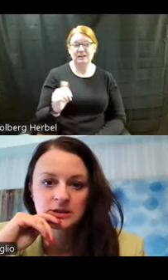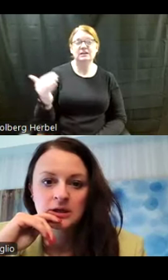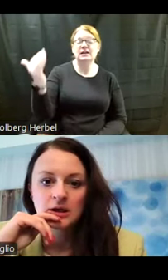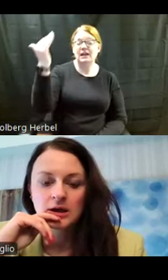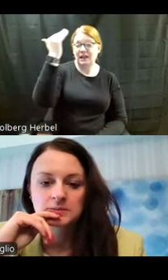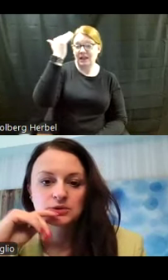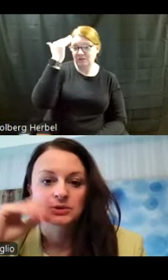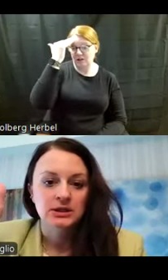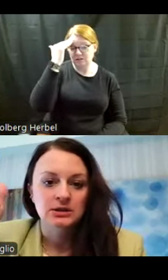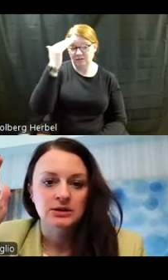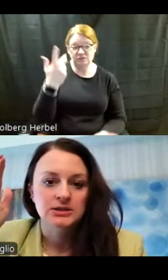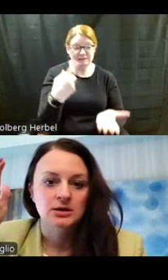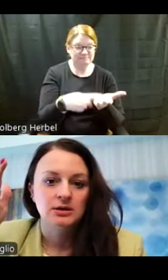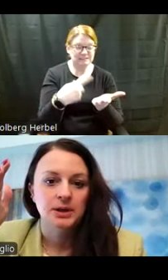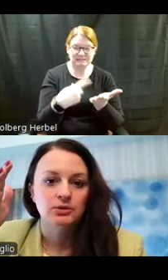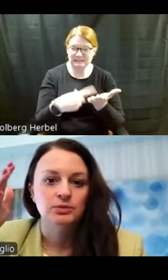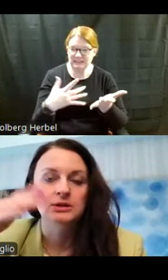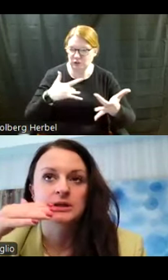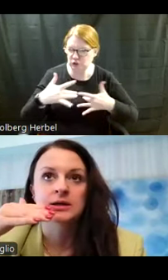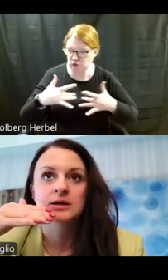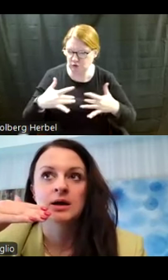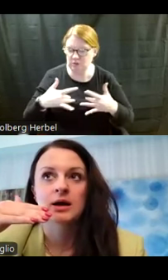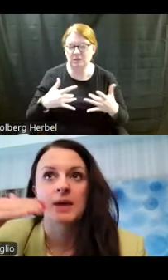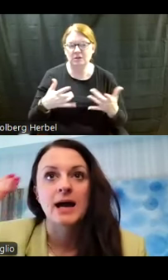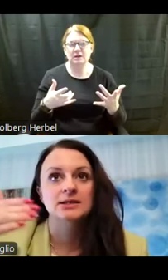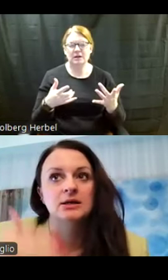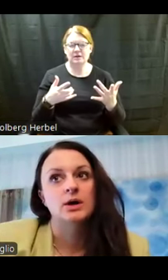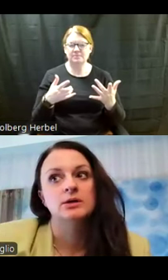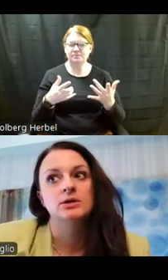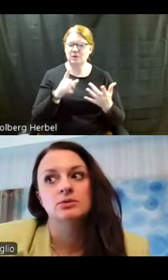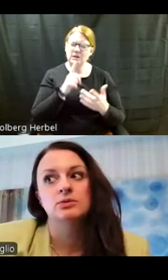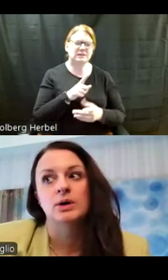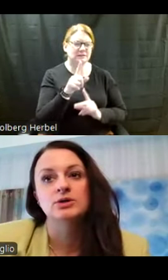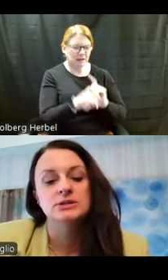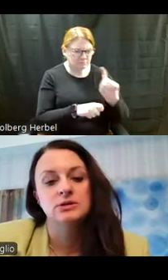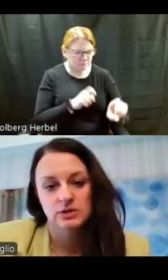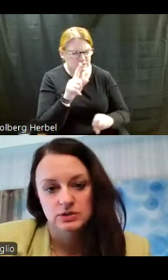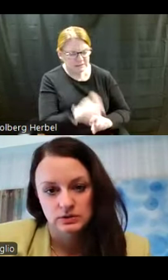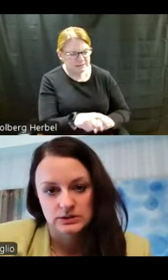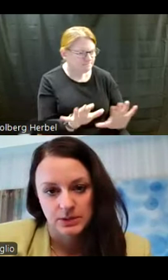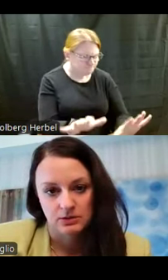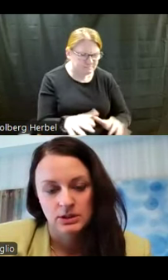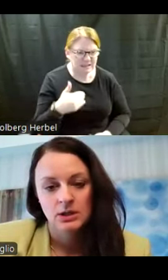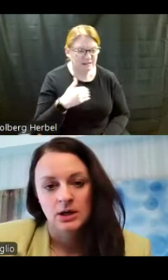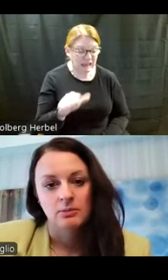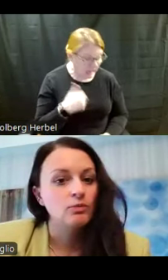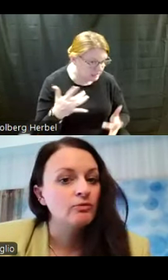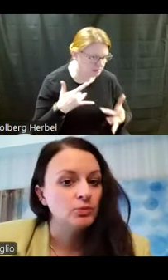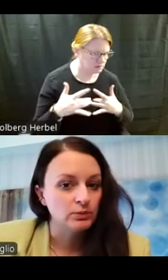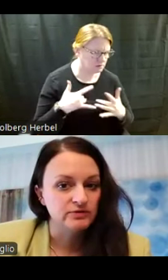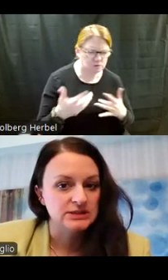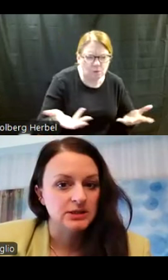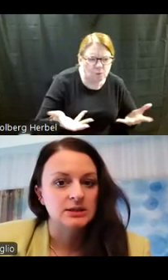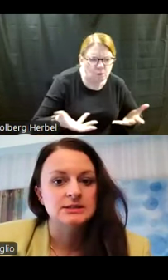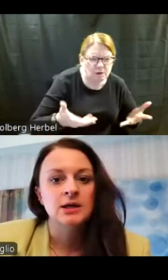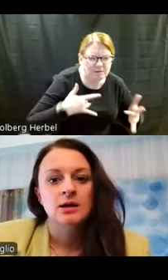concerns. So here they talk about really asking, what do you still have concerns about from what